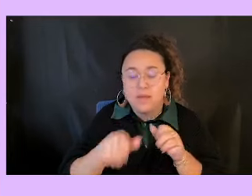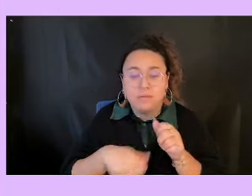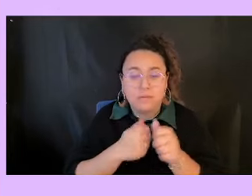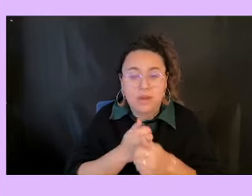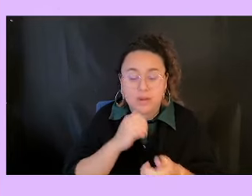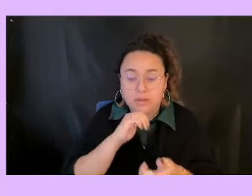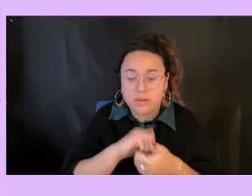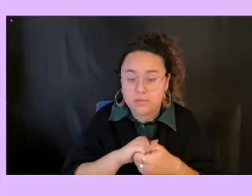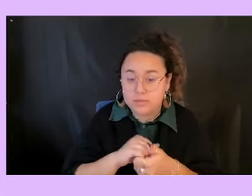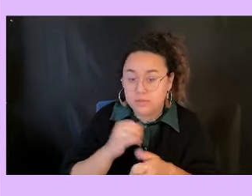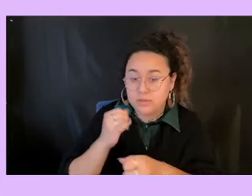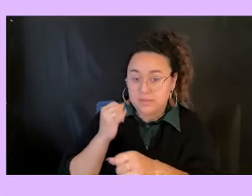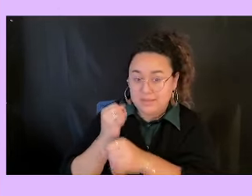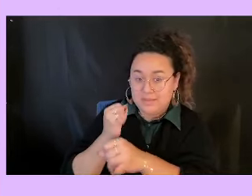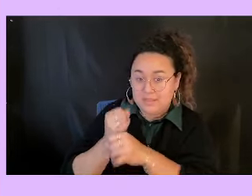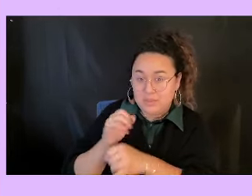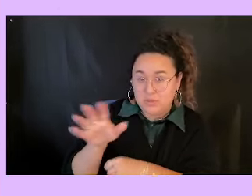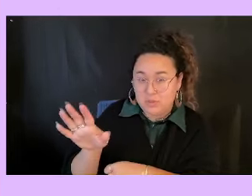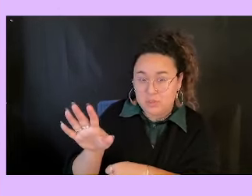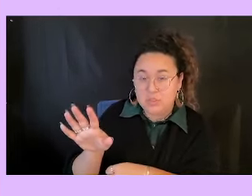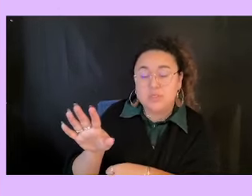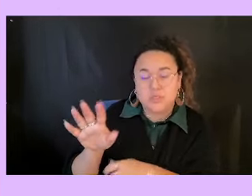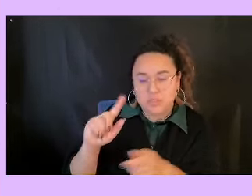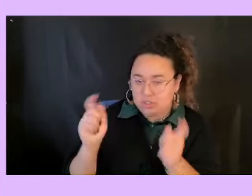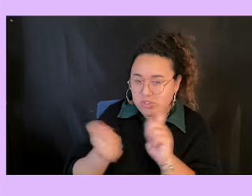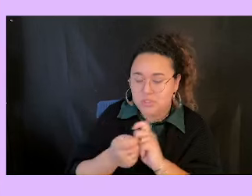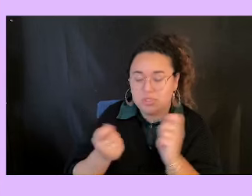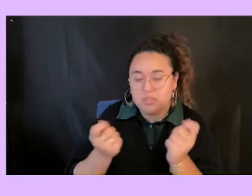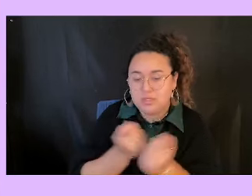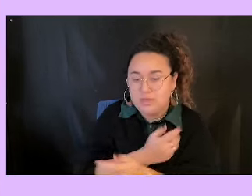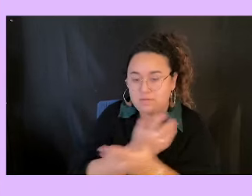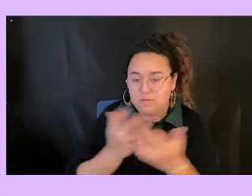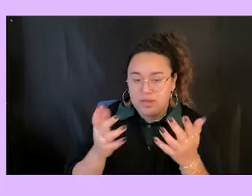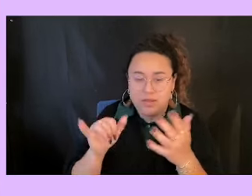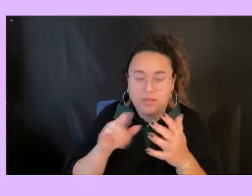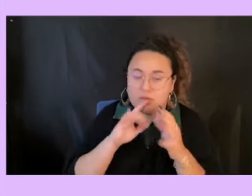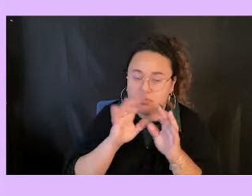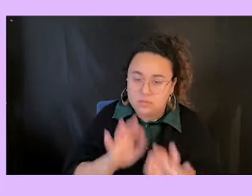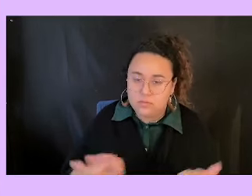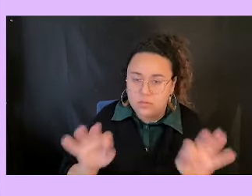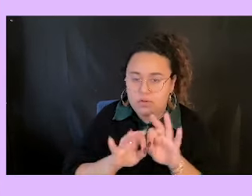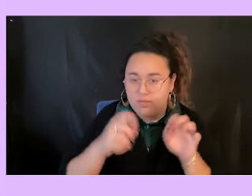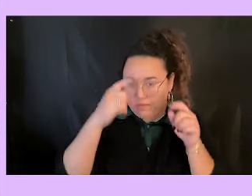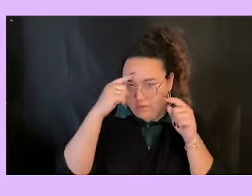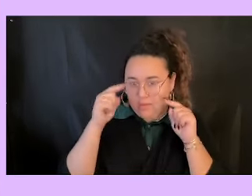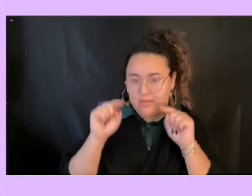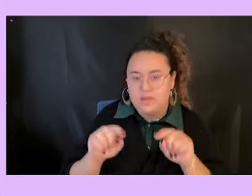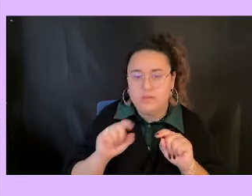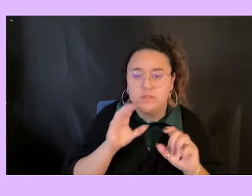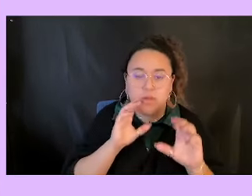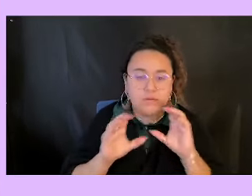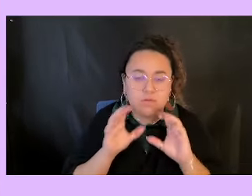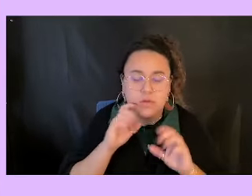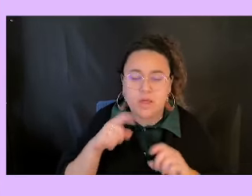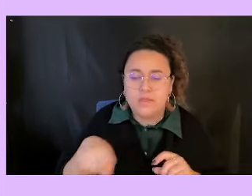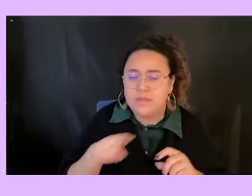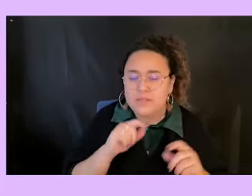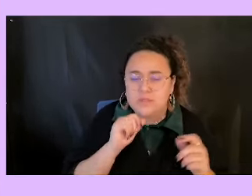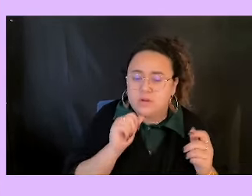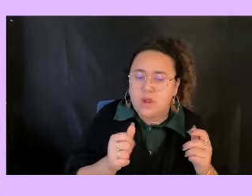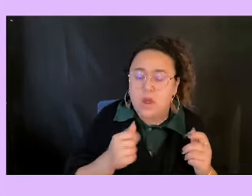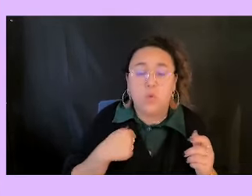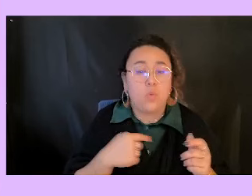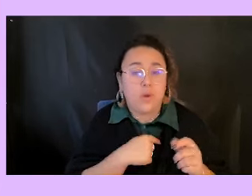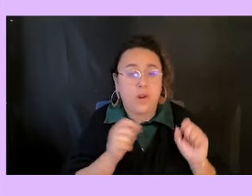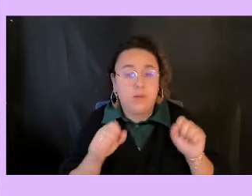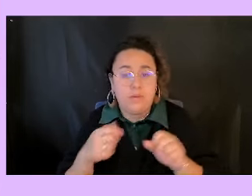it's changed everything, right? And I think that's incredibly important for this conversation. These are not, you know, we are able to